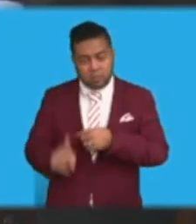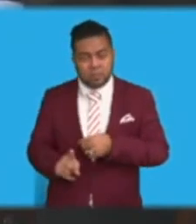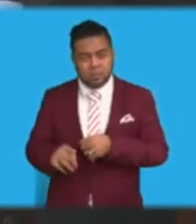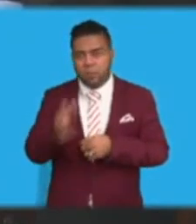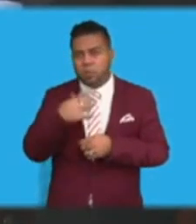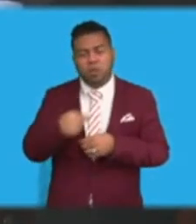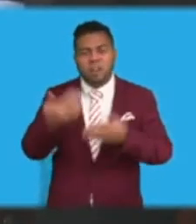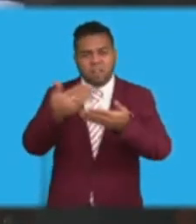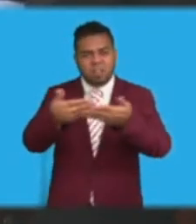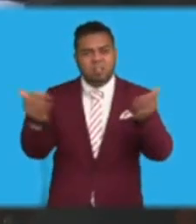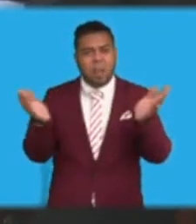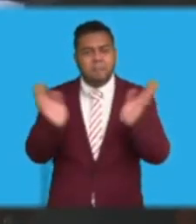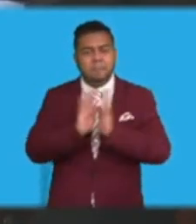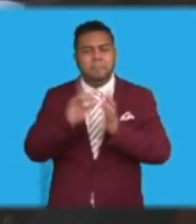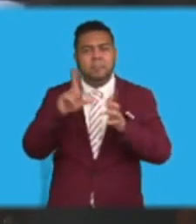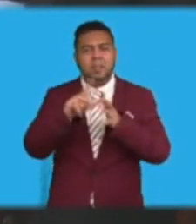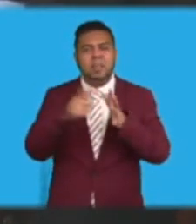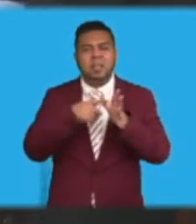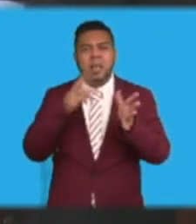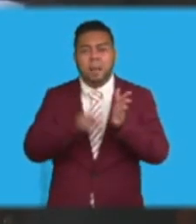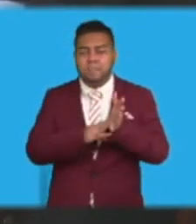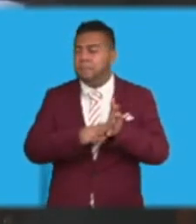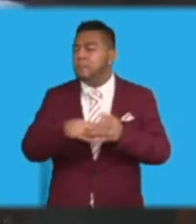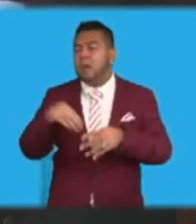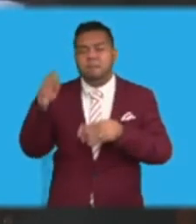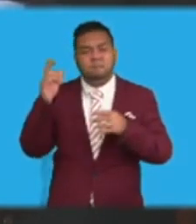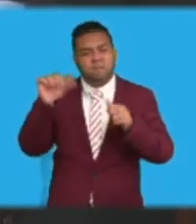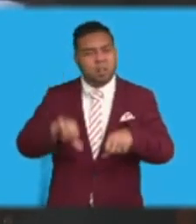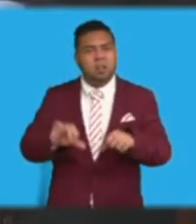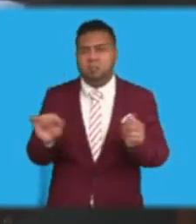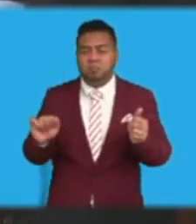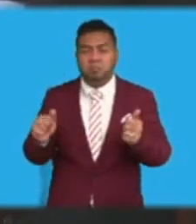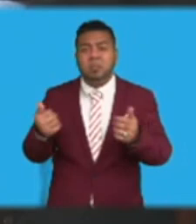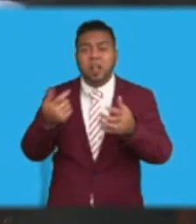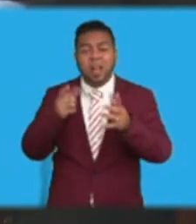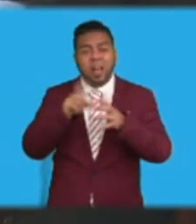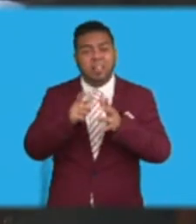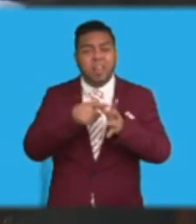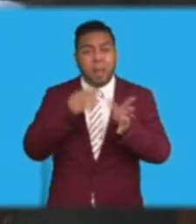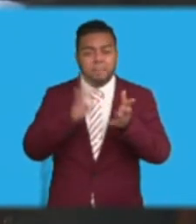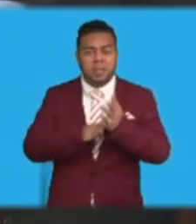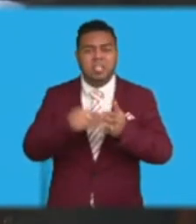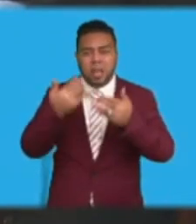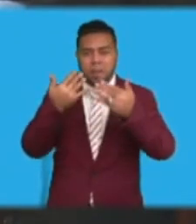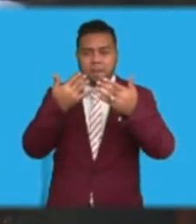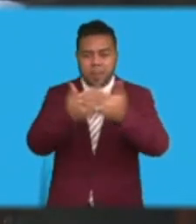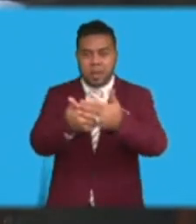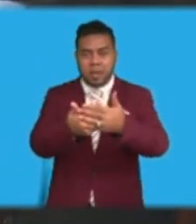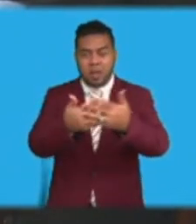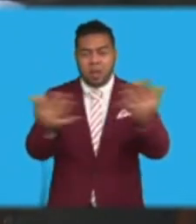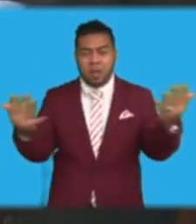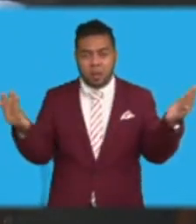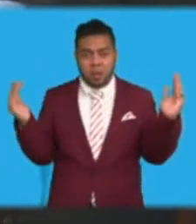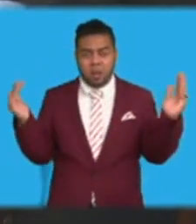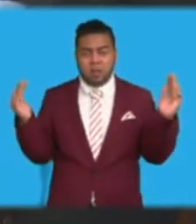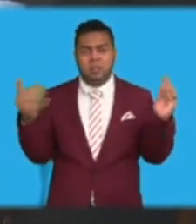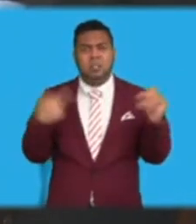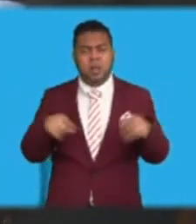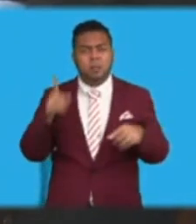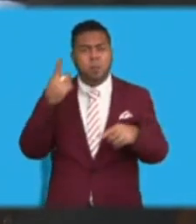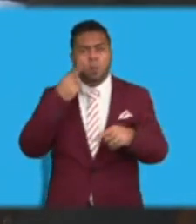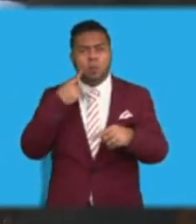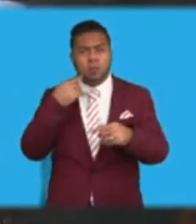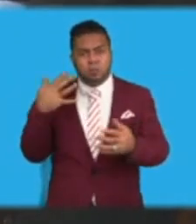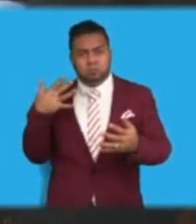dam failures in Fiji, Madam Speaker. A dam is a barrier across flowing water that obstructs,